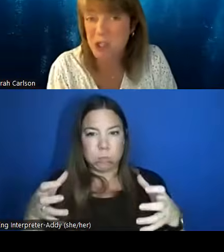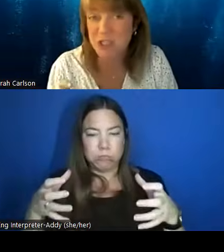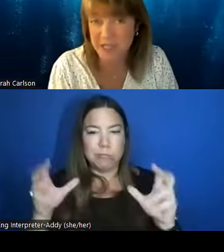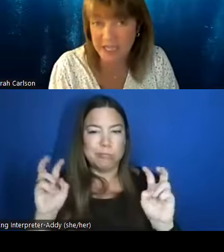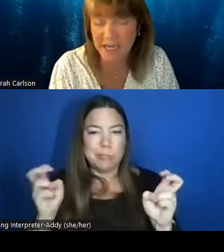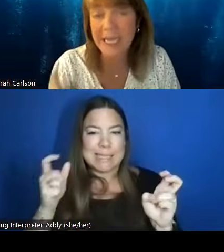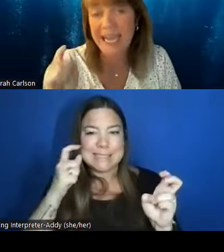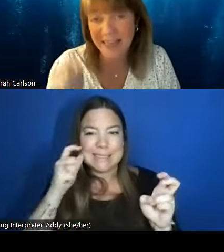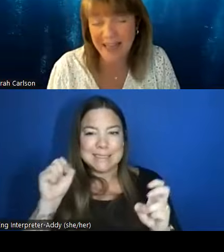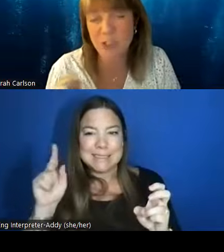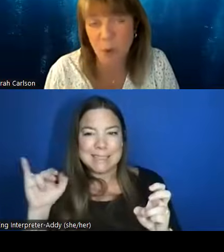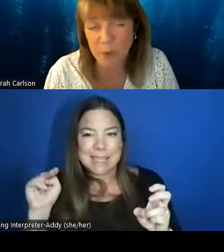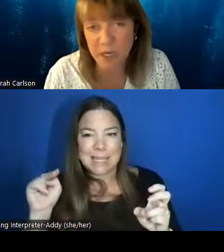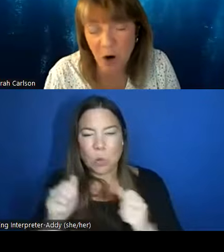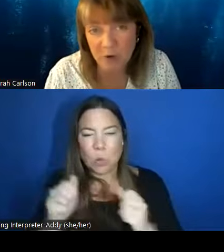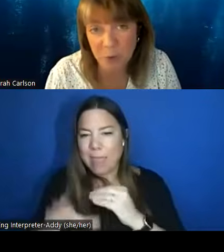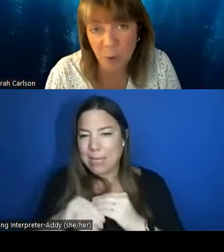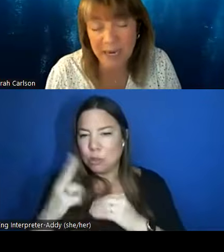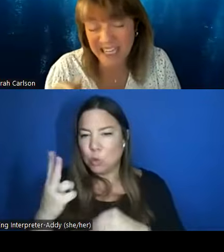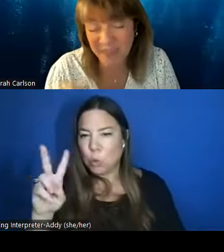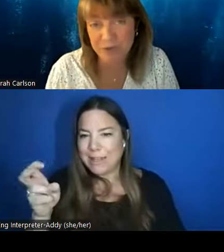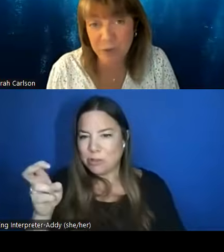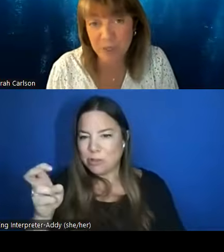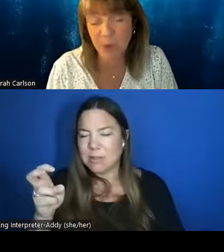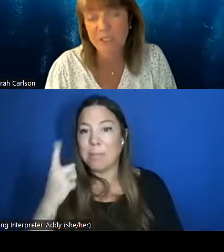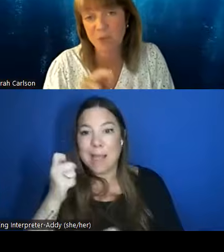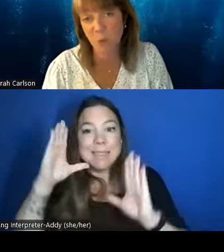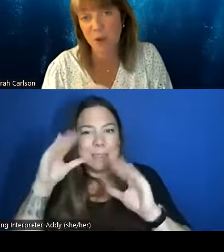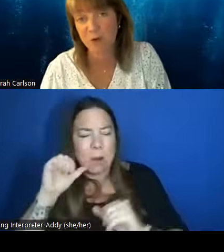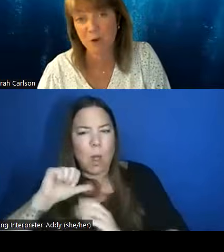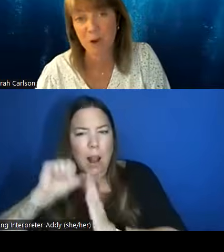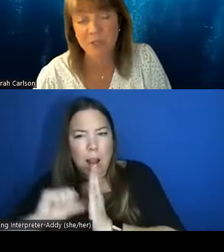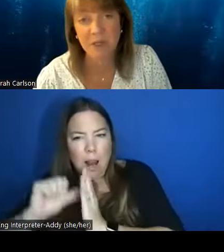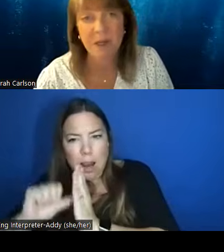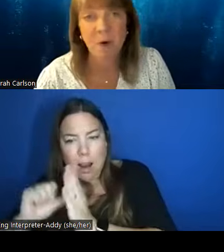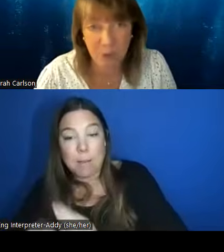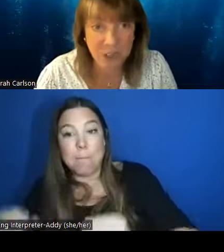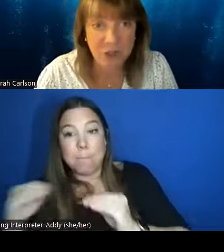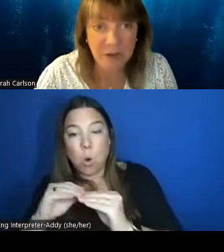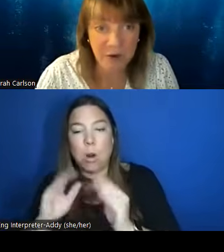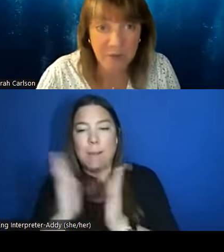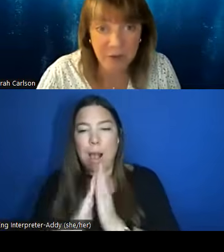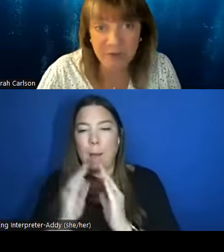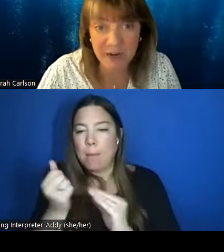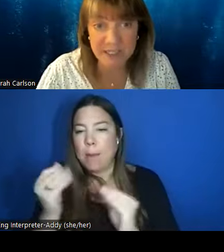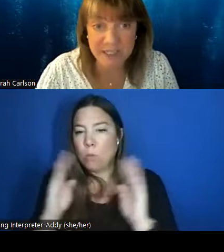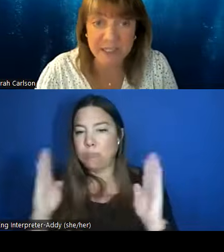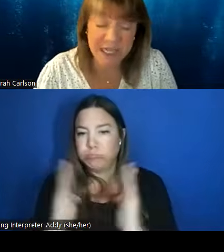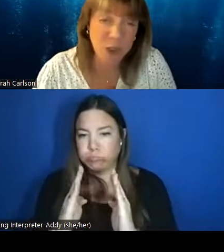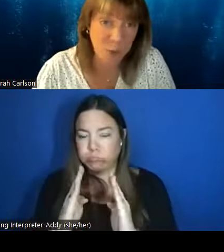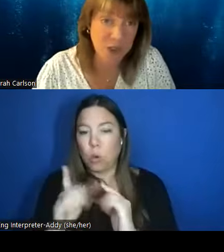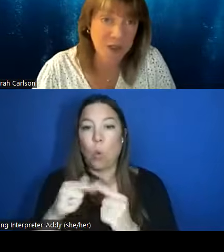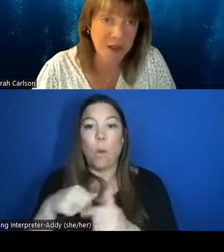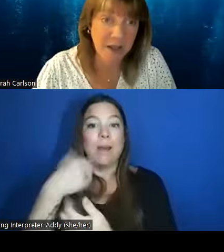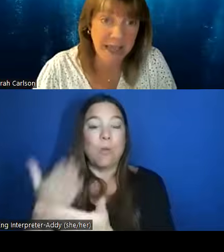2 inches thick. And that's what would be carved away in the fluting process when the drums reached their final